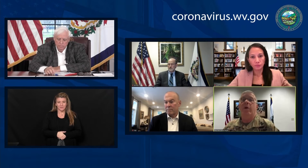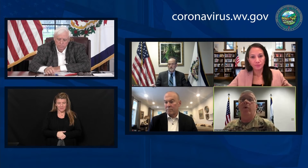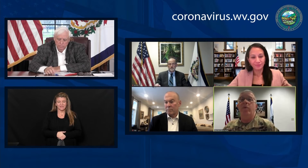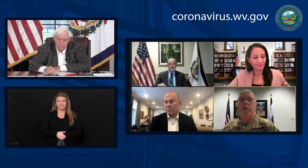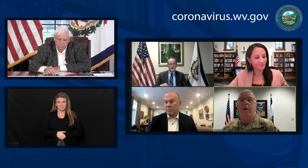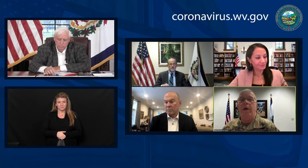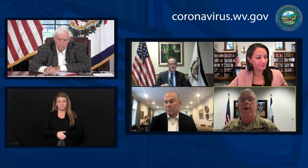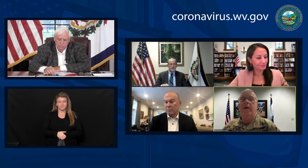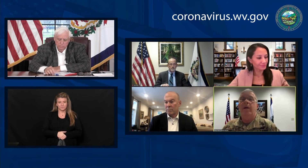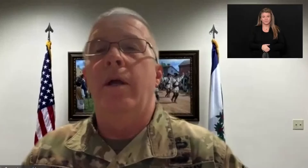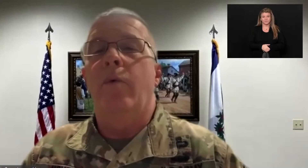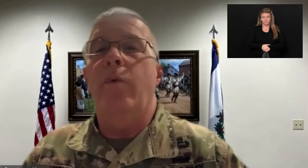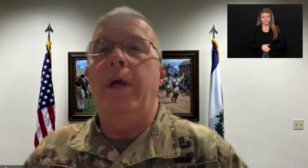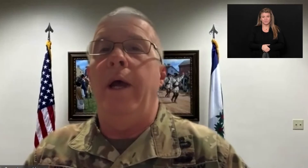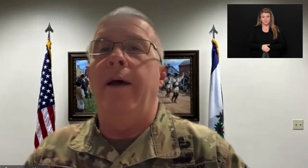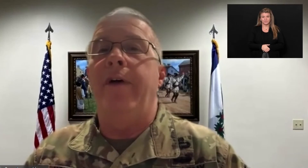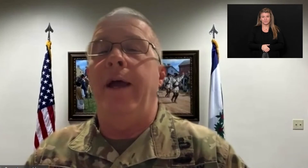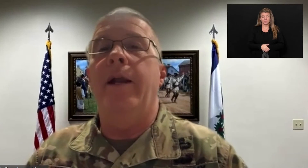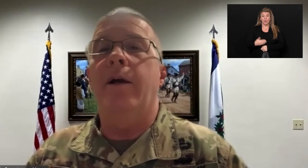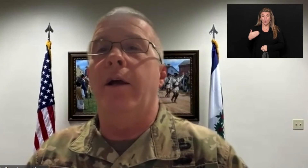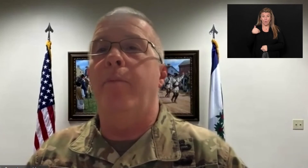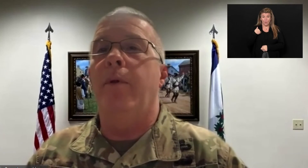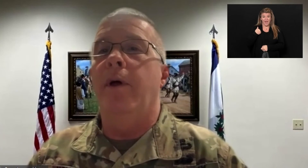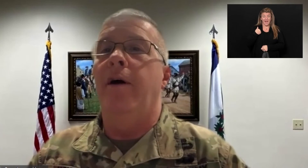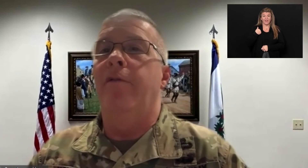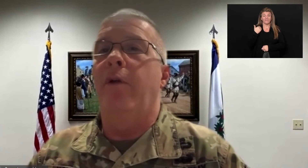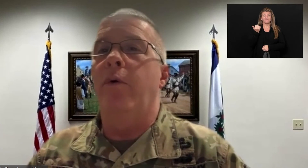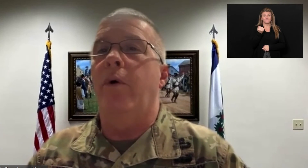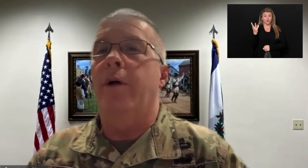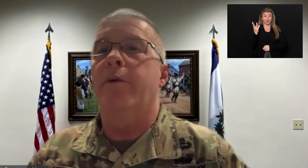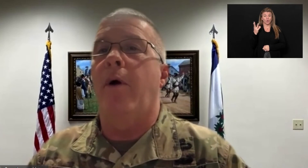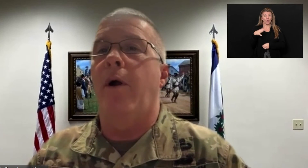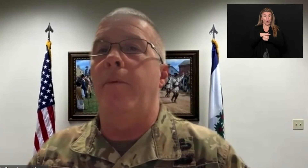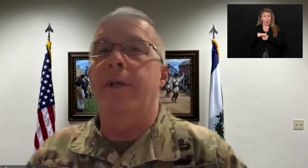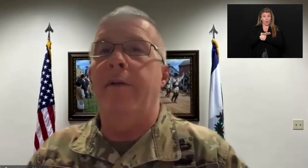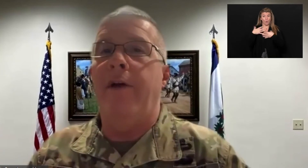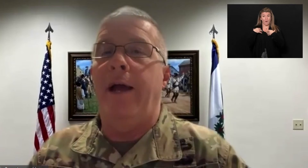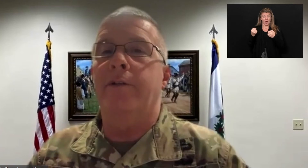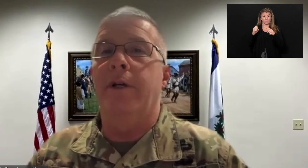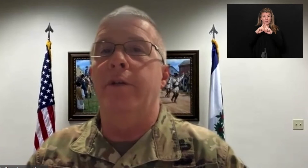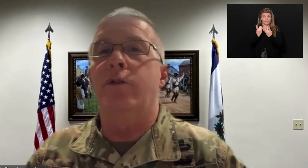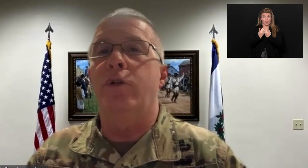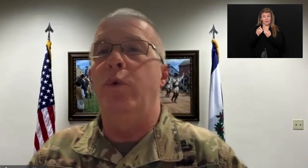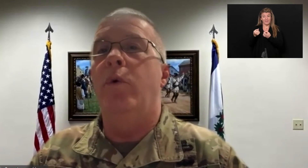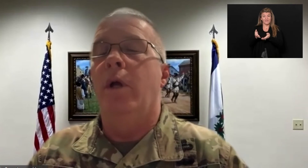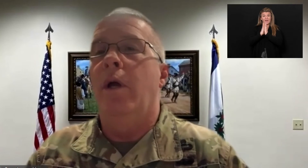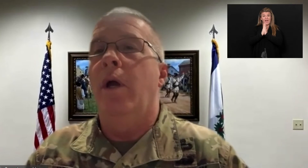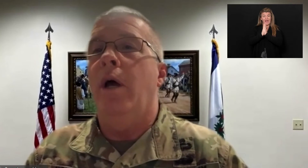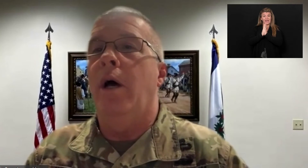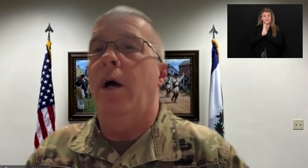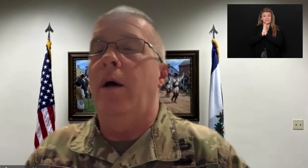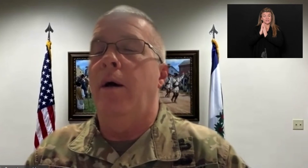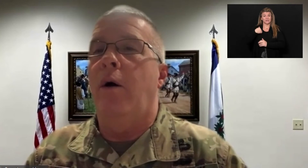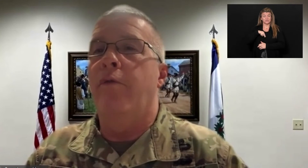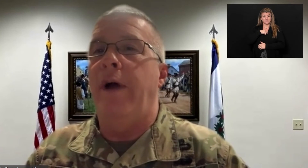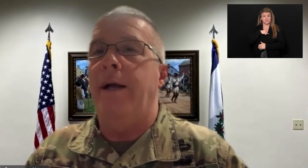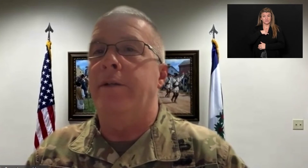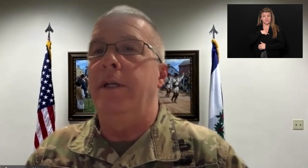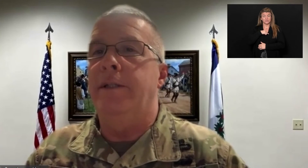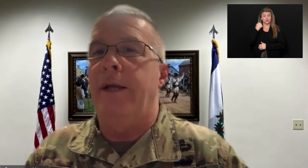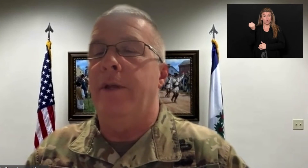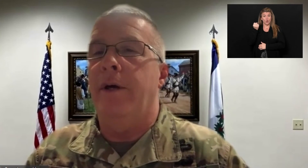sir. So we have had a couple of local health departments that have asked us to